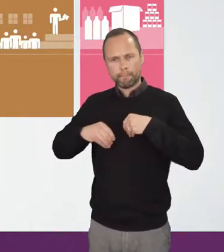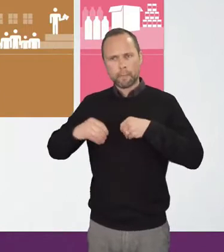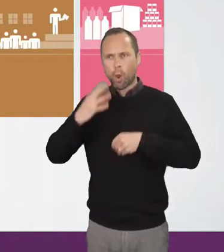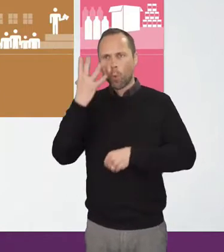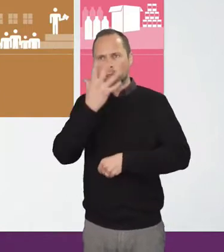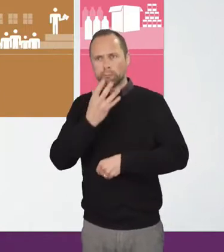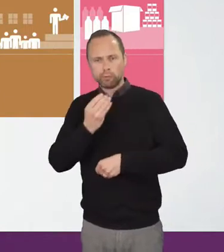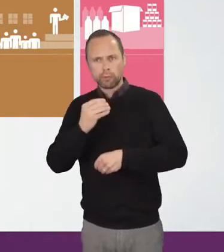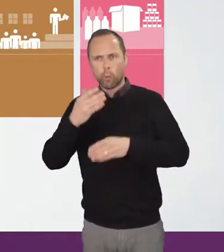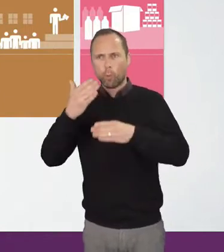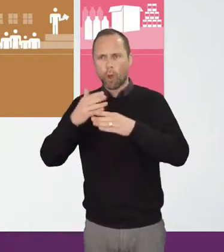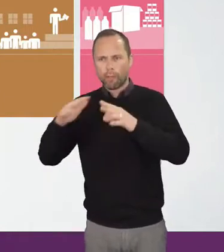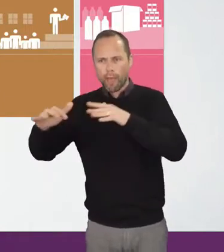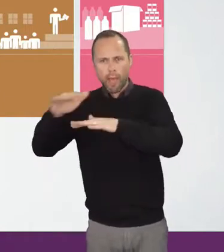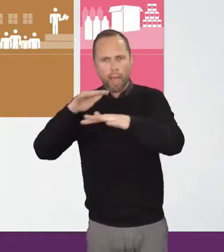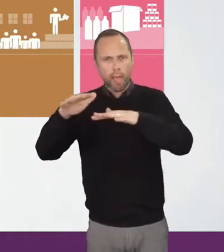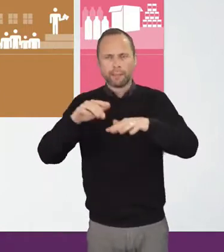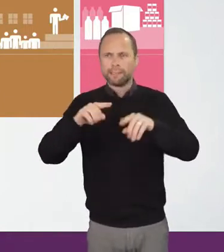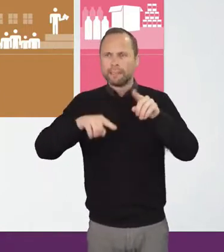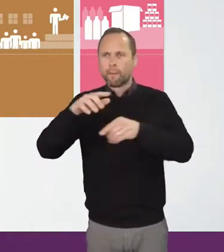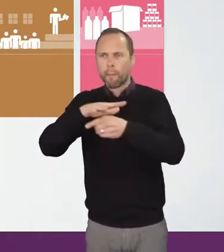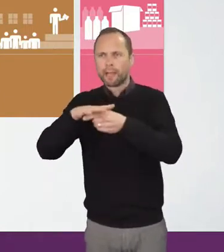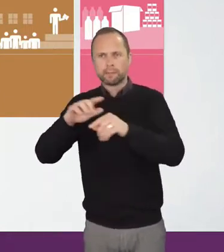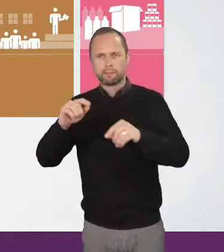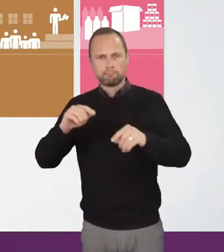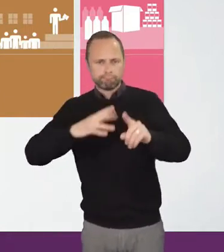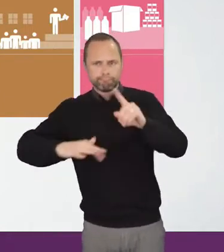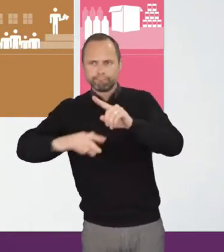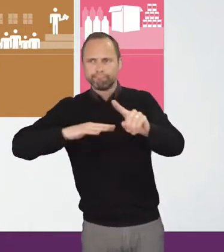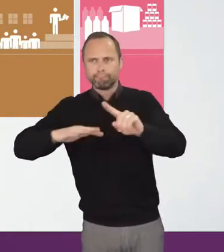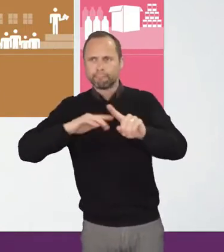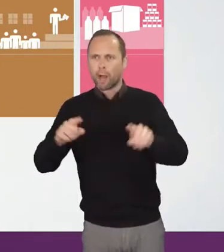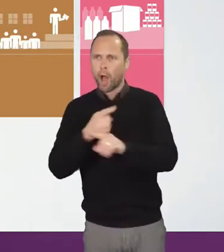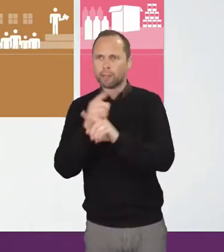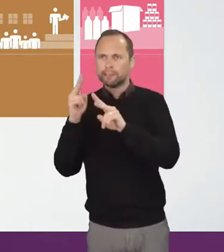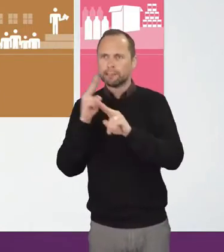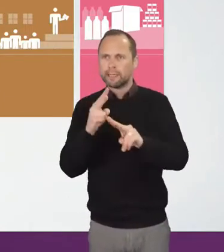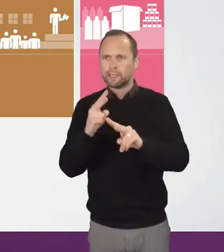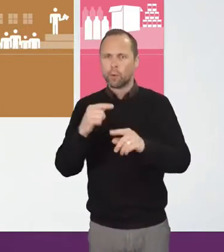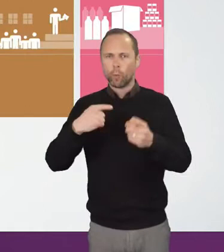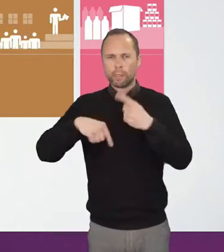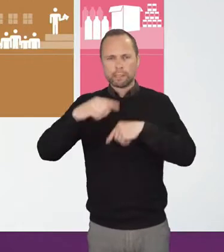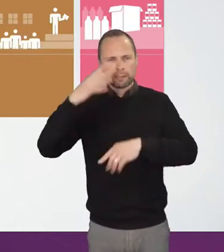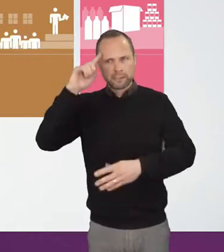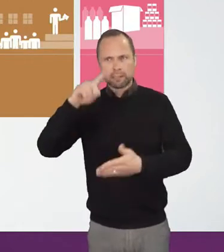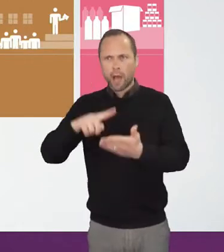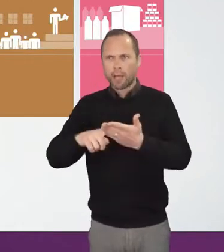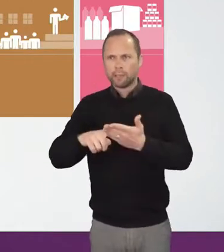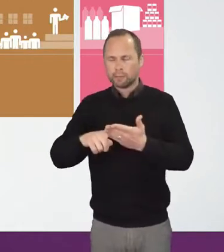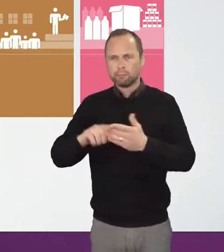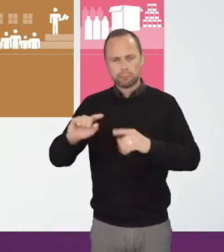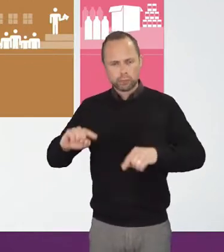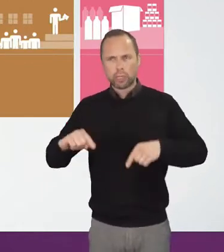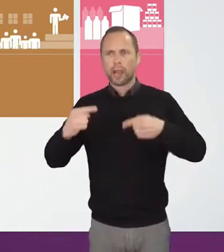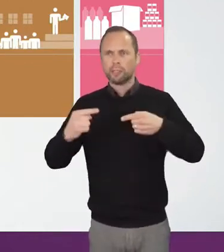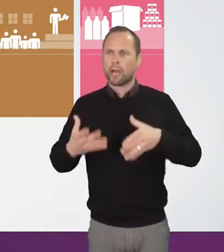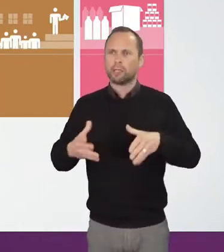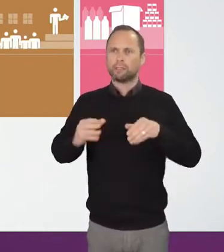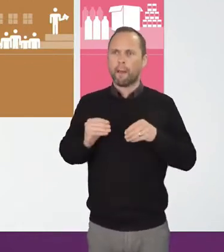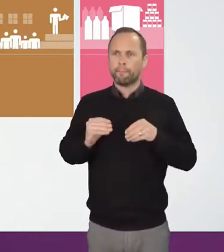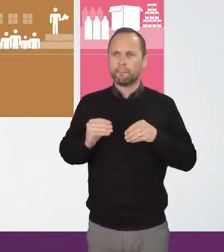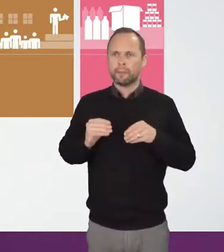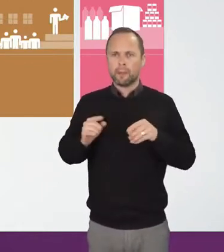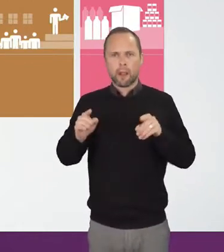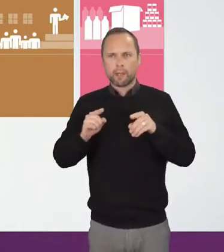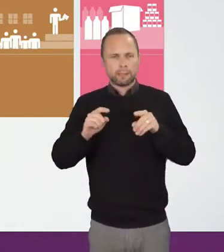that we can't see. But our challenge was to get behind some of those fruitful movements. Movements that